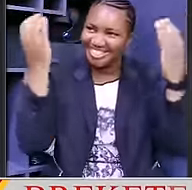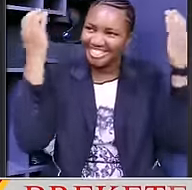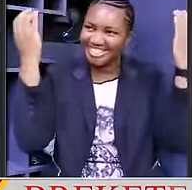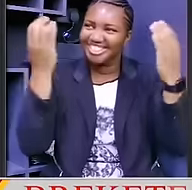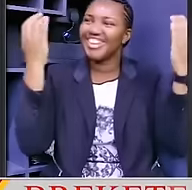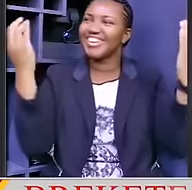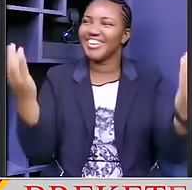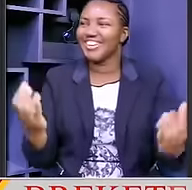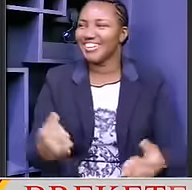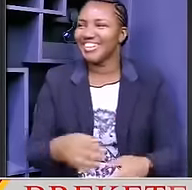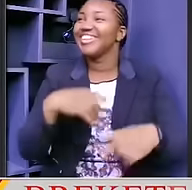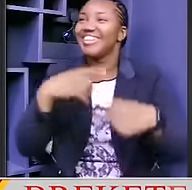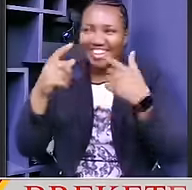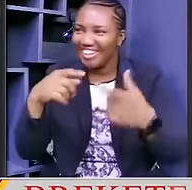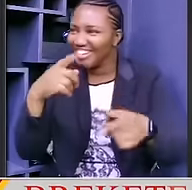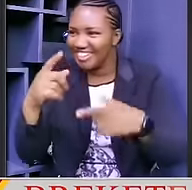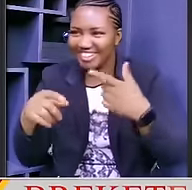They go.